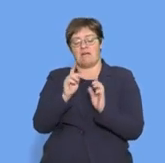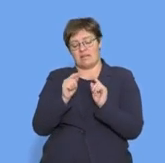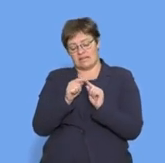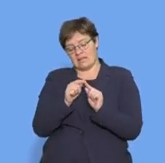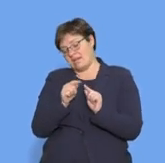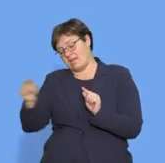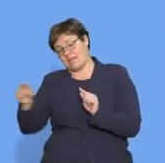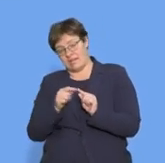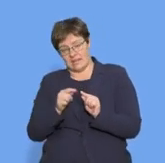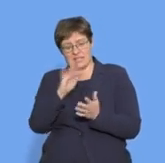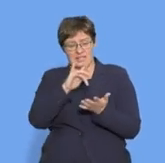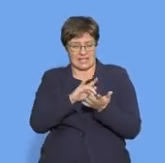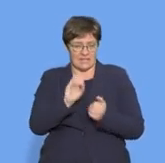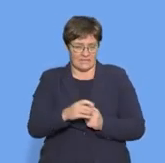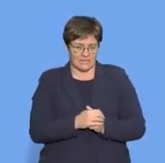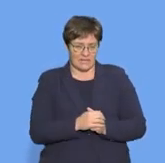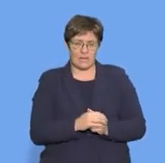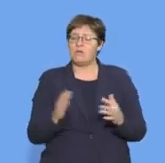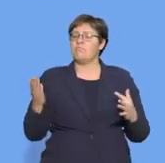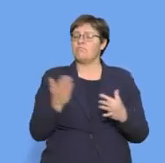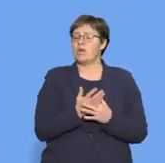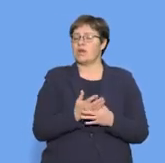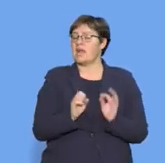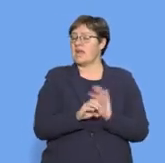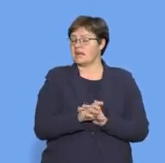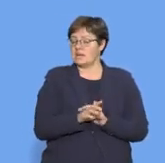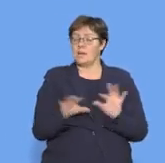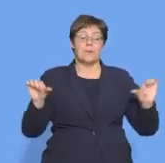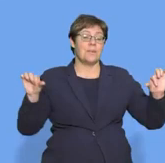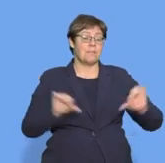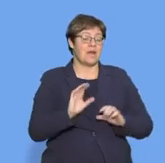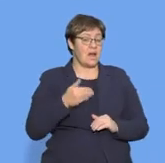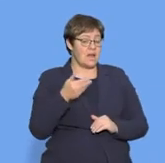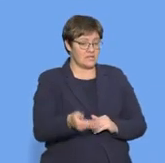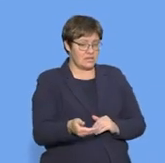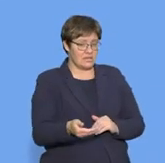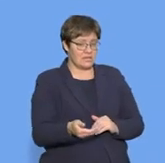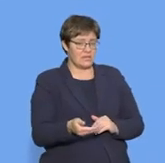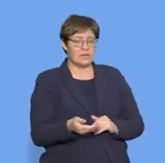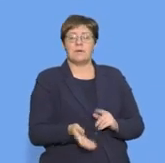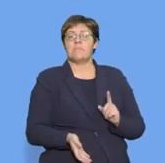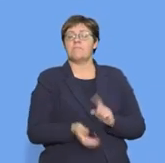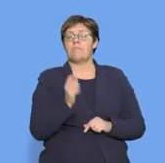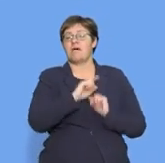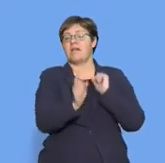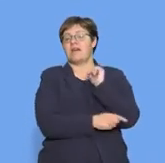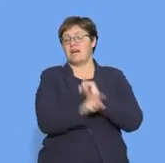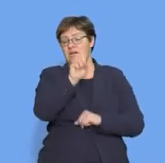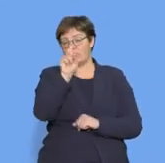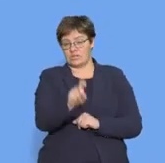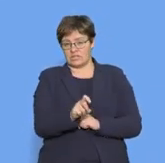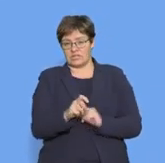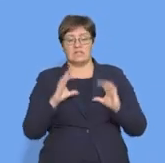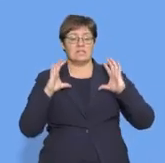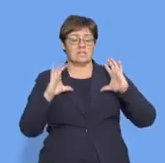center of the circle. Guys, let's just quickly take a quick ad break. When I come back, I will then look at one more question that has to do